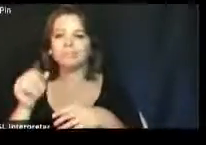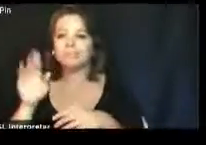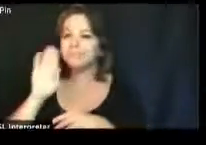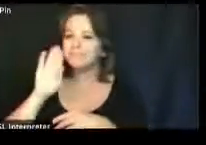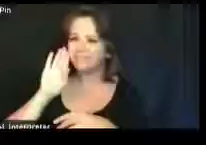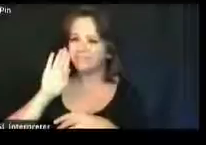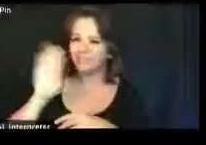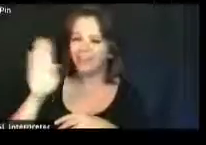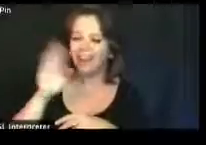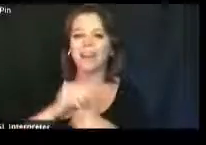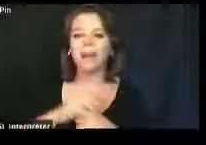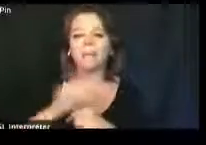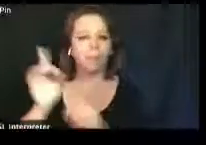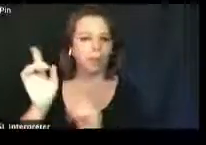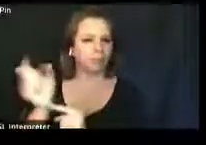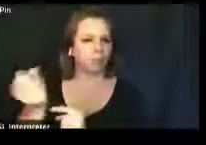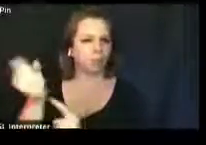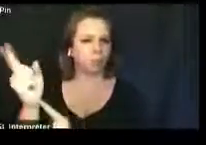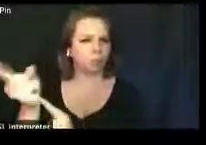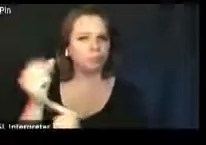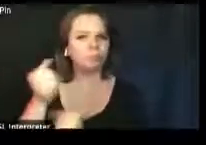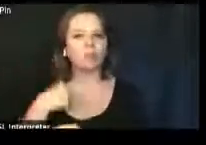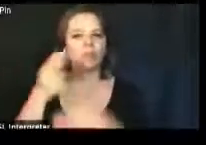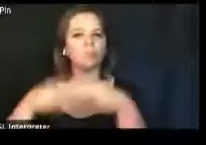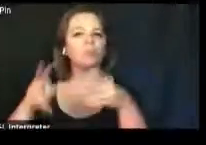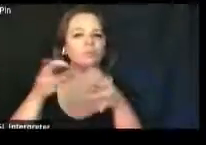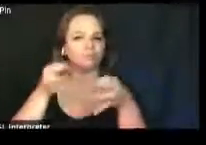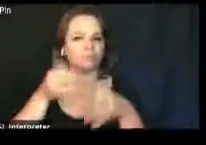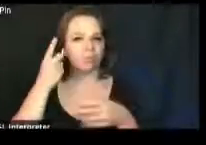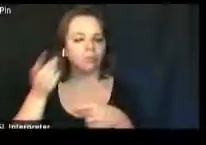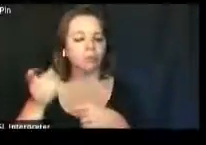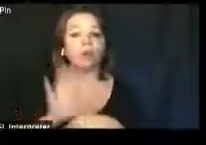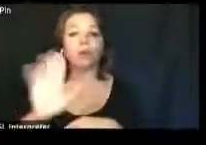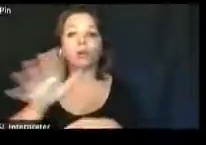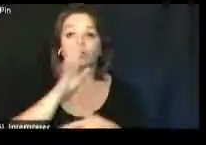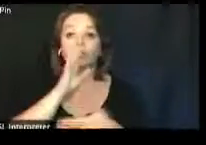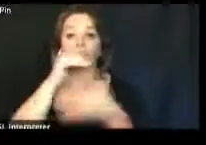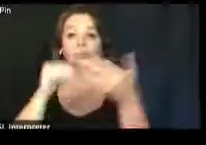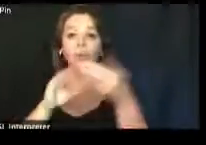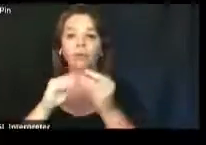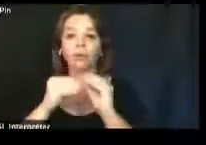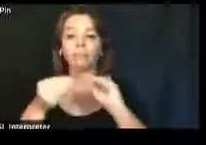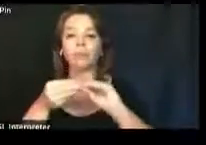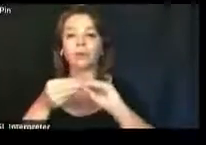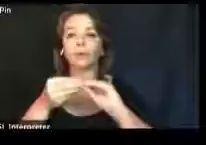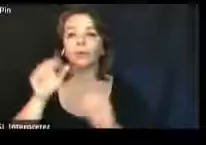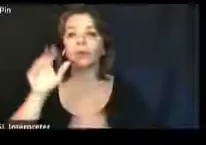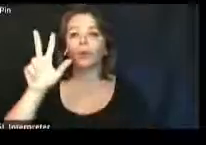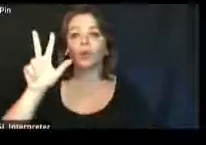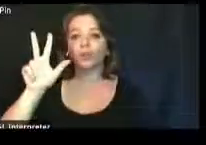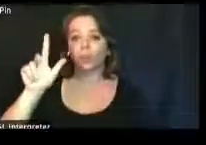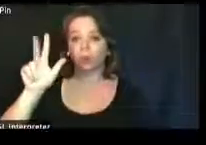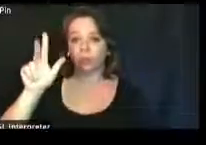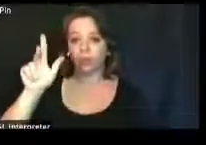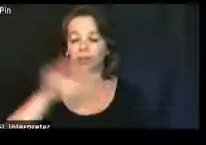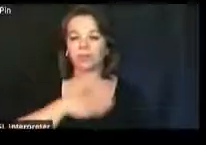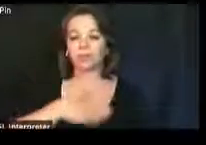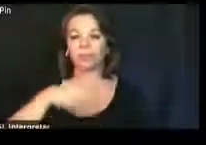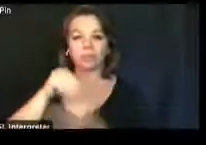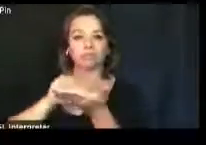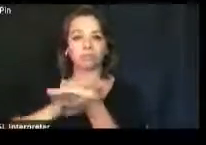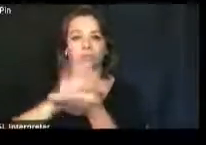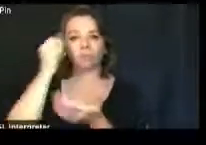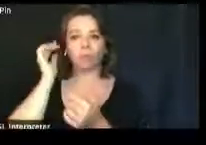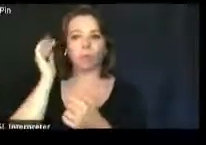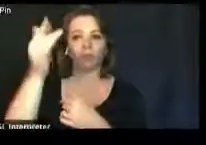one moment. I've got a couple brief instructions for you. Your speaker order number will be 23. If you'll please make note of that for future